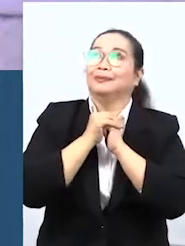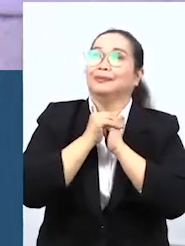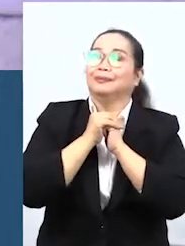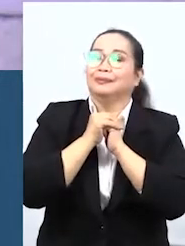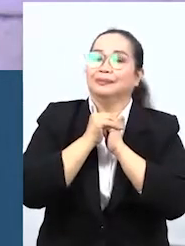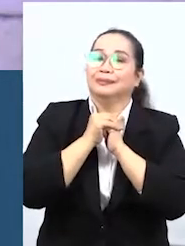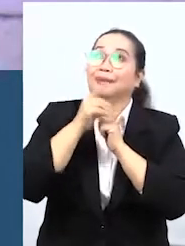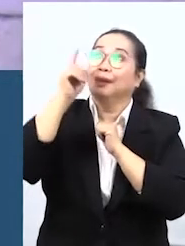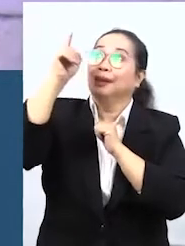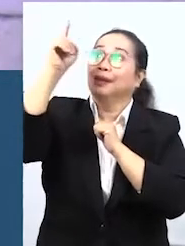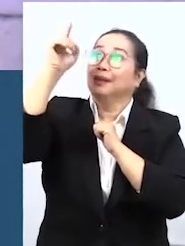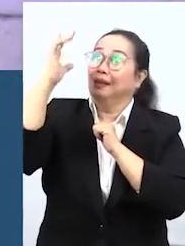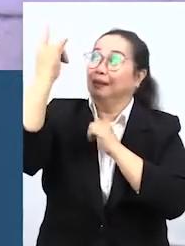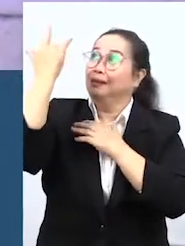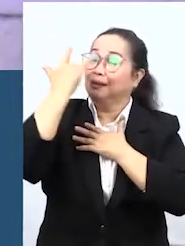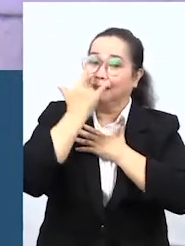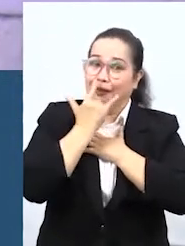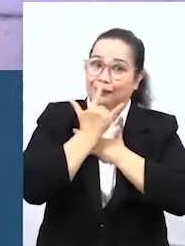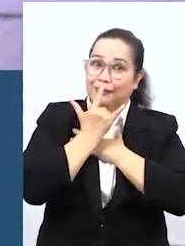The Love of